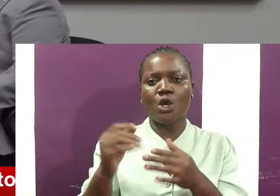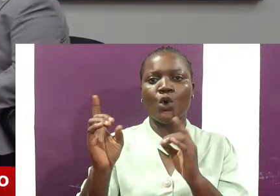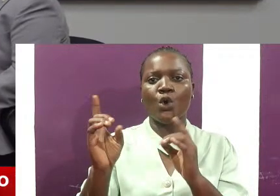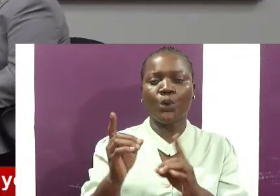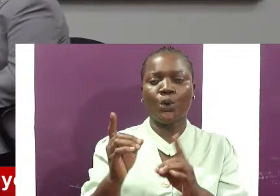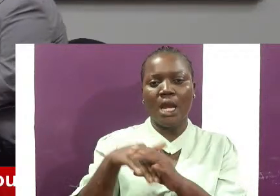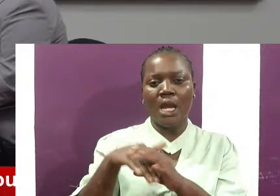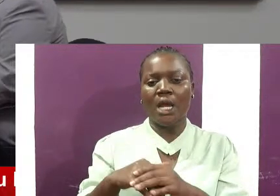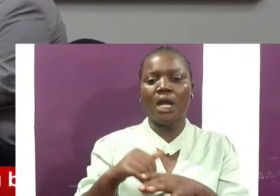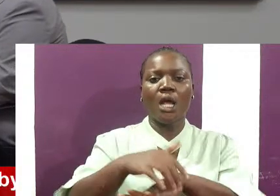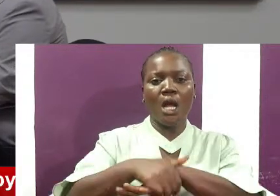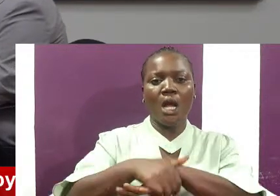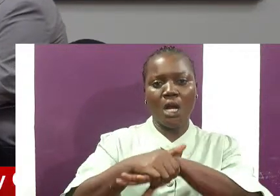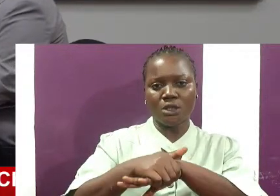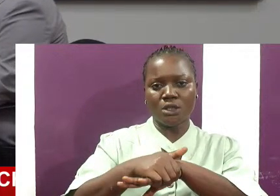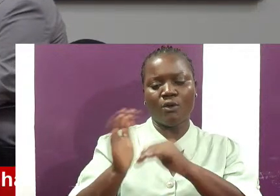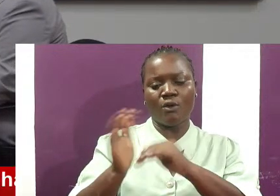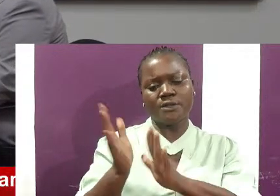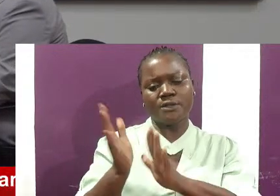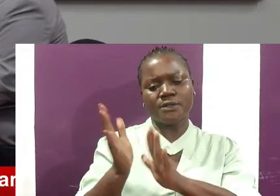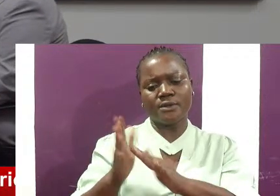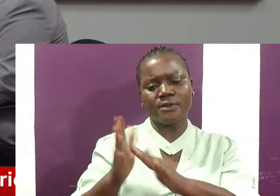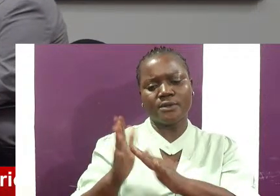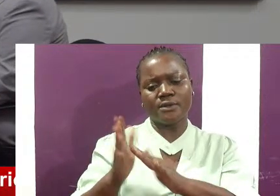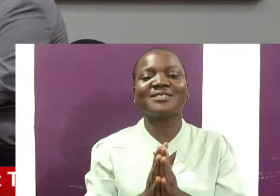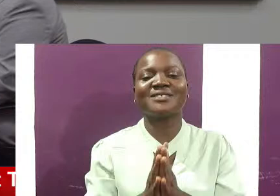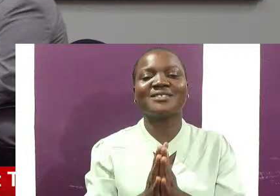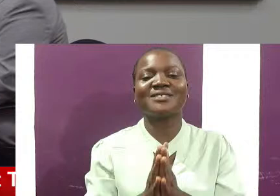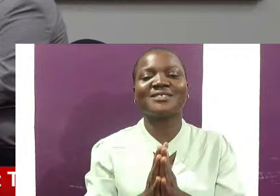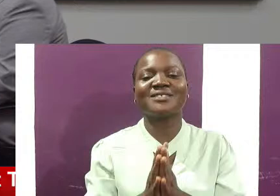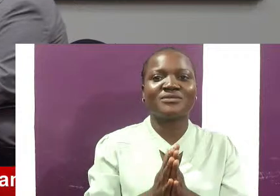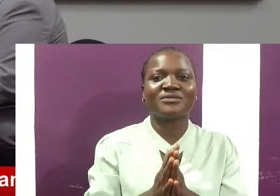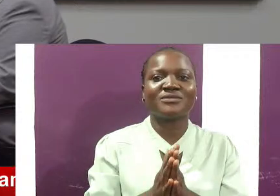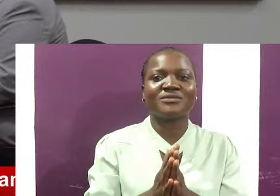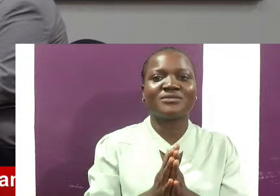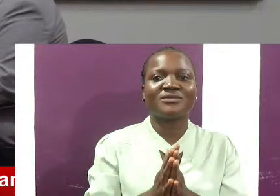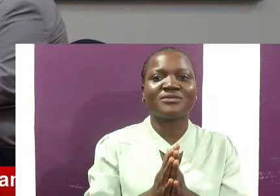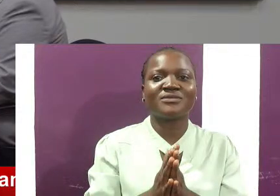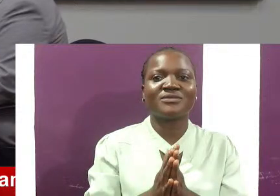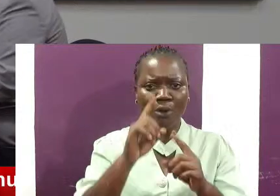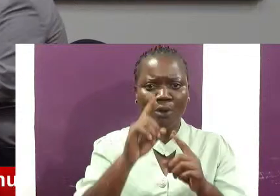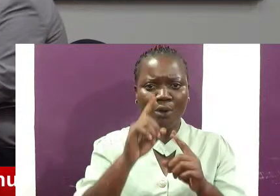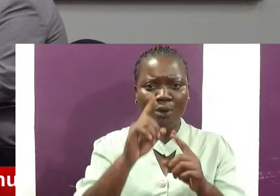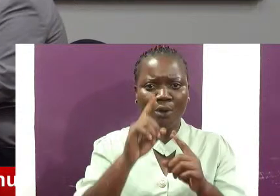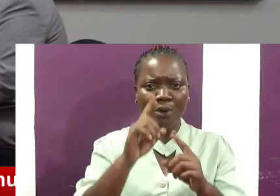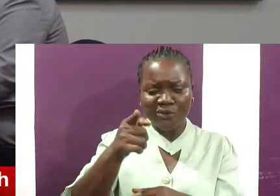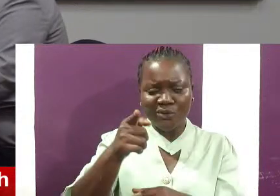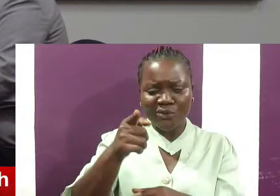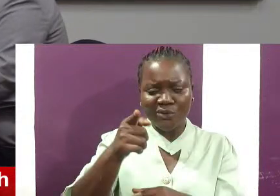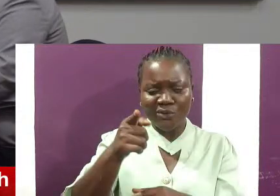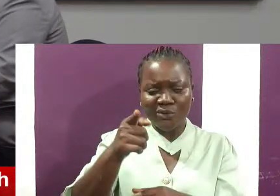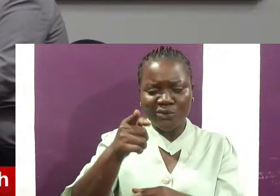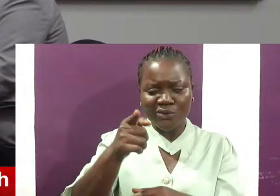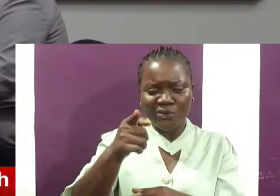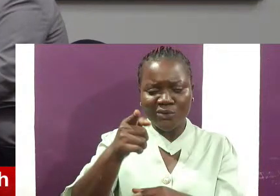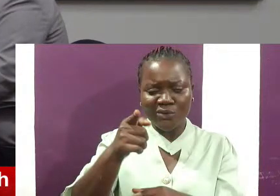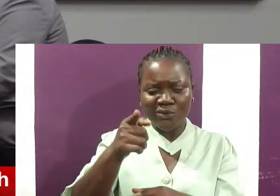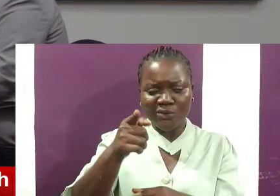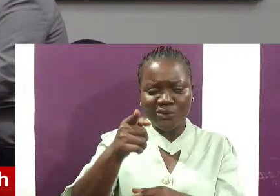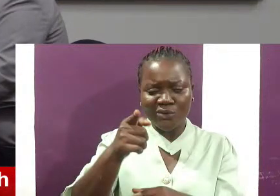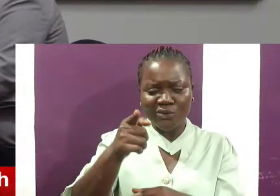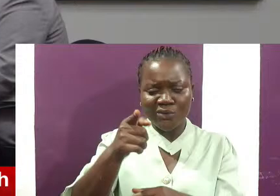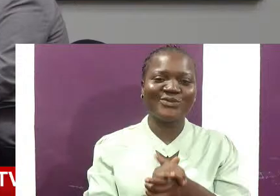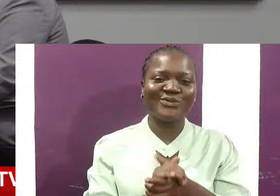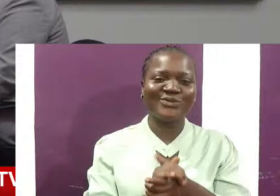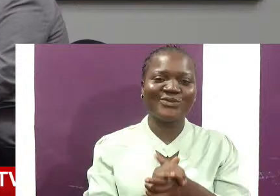again. Thank you very much for your presentation. I have some few questions for you. Sure. That we'll be able to look at them. The